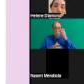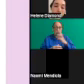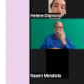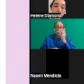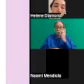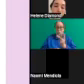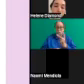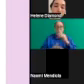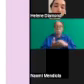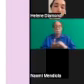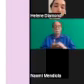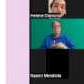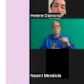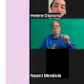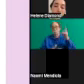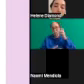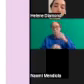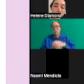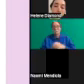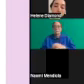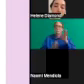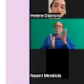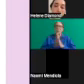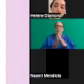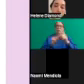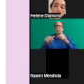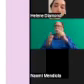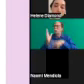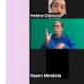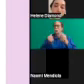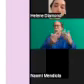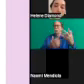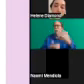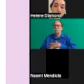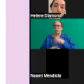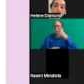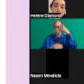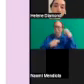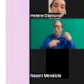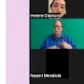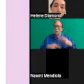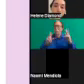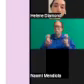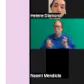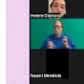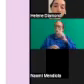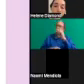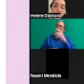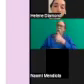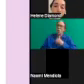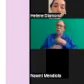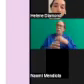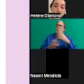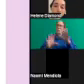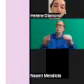questions during visits, right? What do you think is contributing to my mental health issues? Do you have any providers who specialize